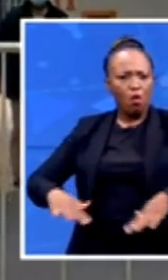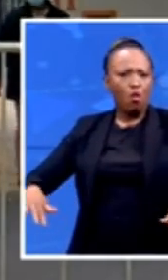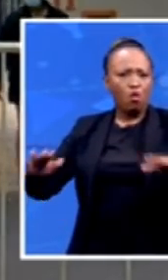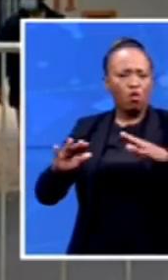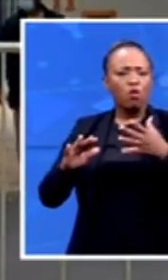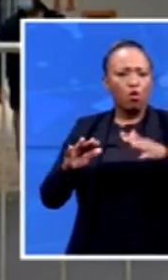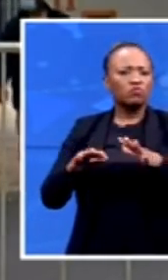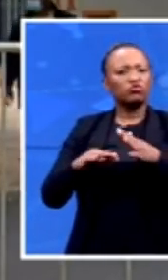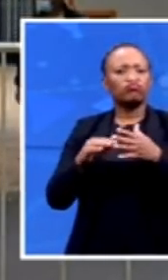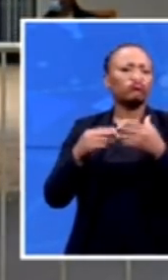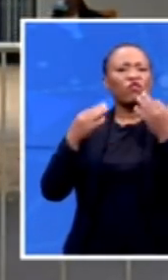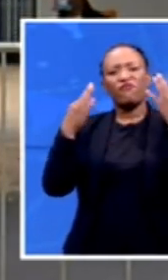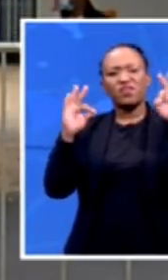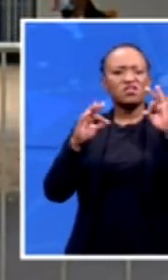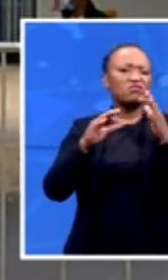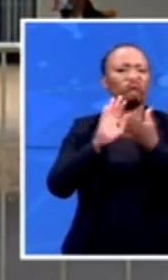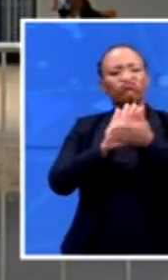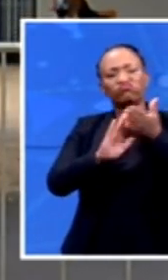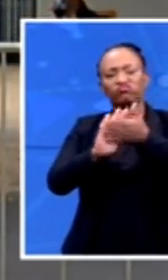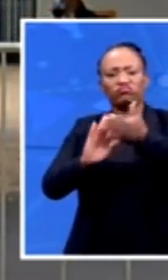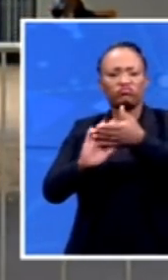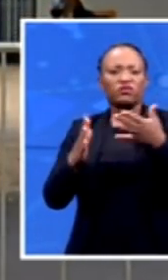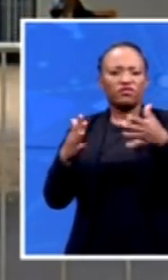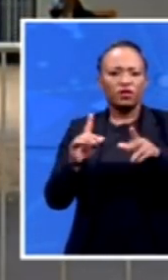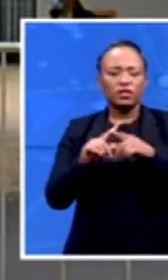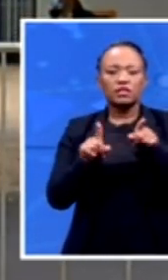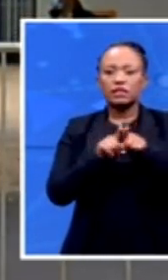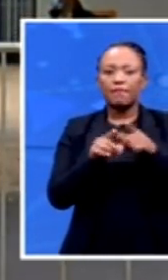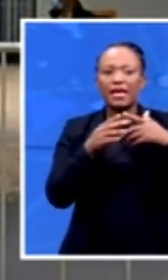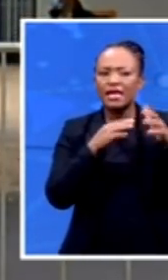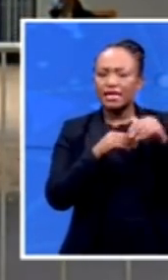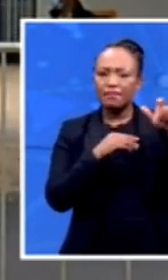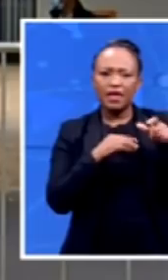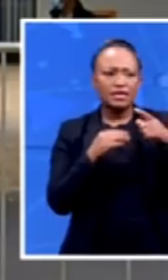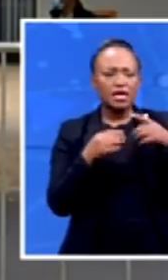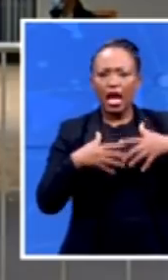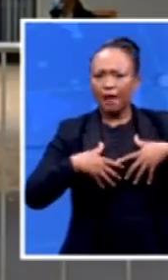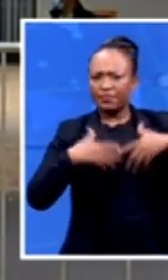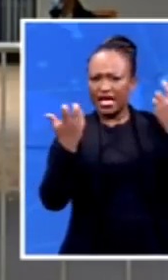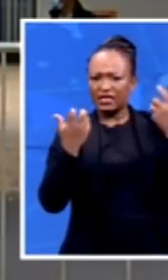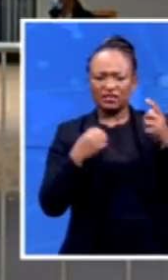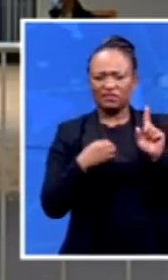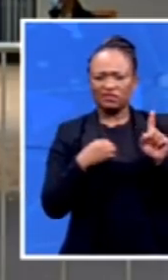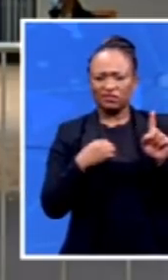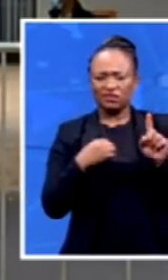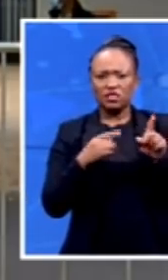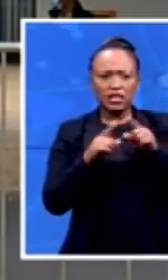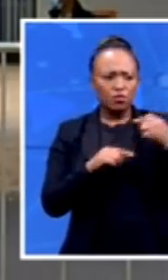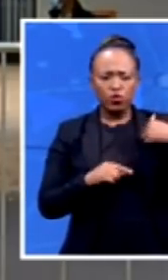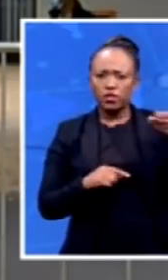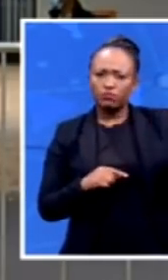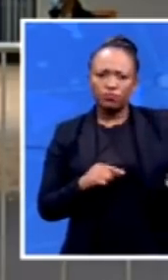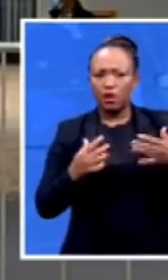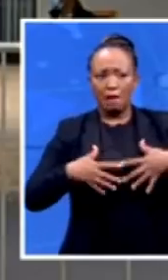so. And we've certainly not come across anyone who was upset about our presence here and about the